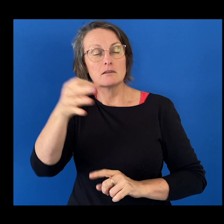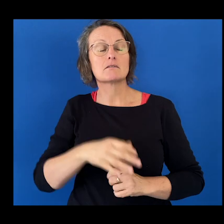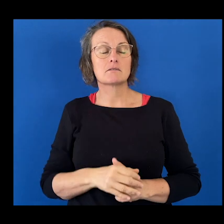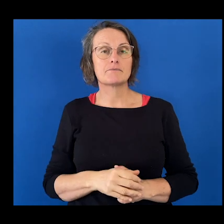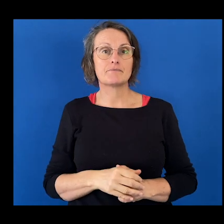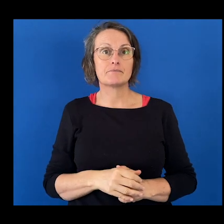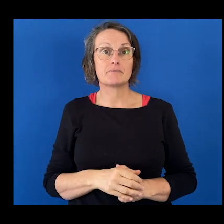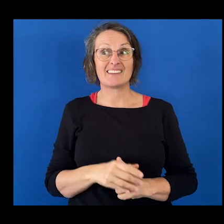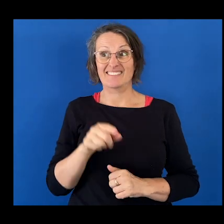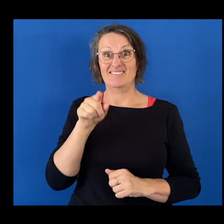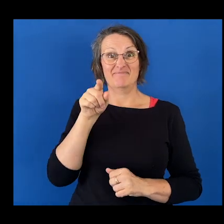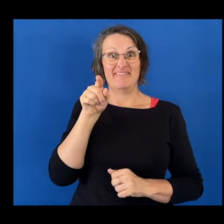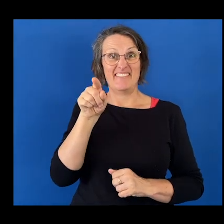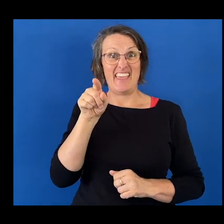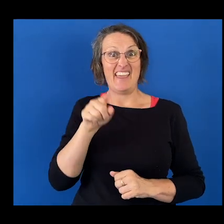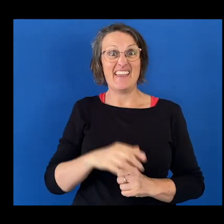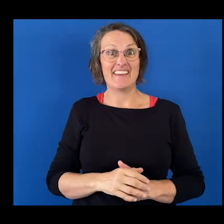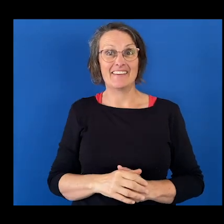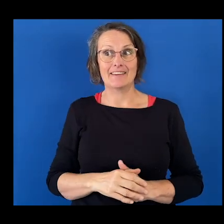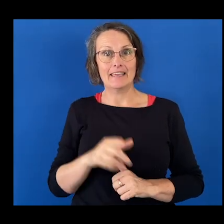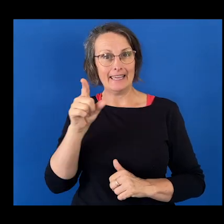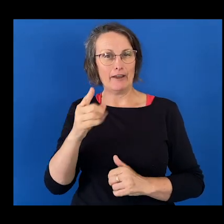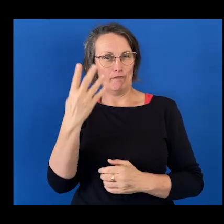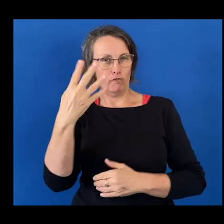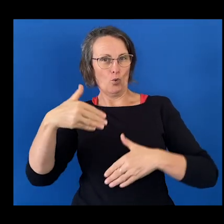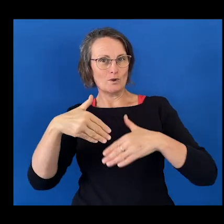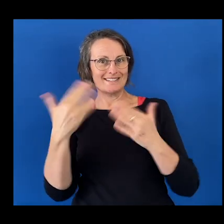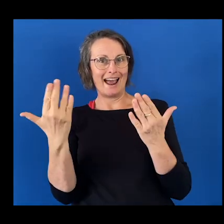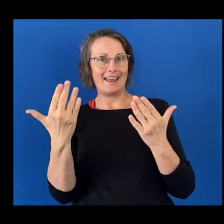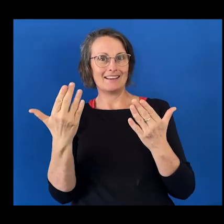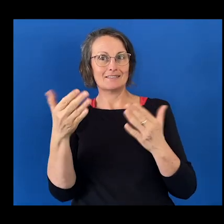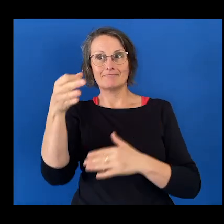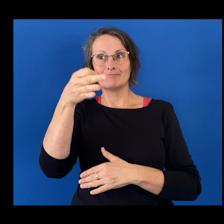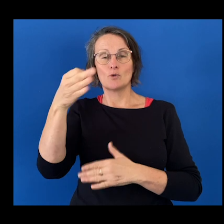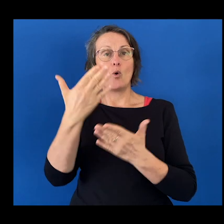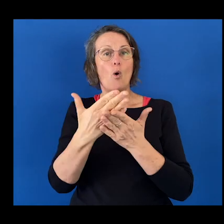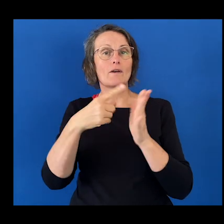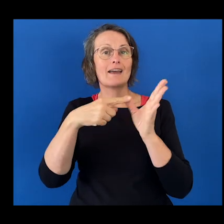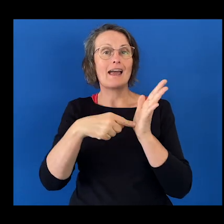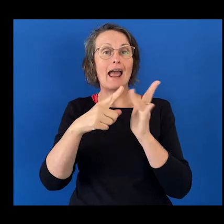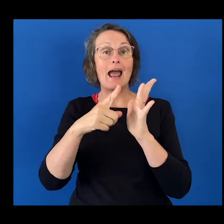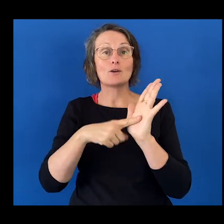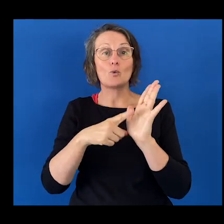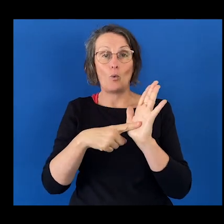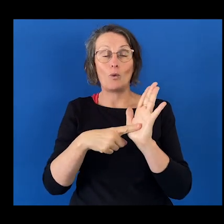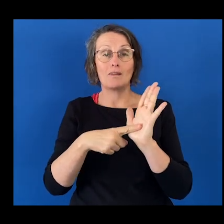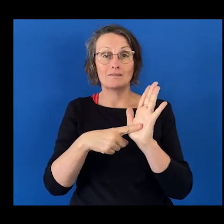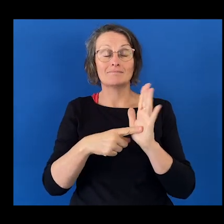and there he spent 4 days on the atoll of